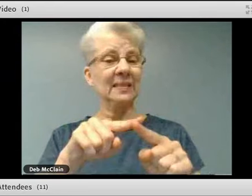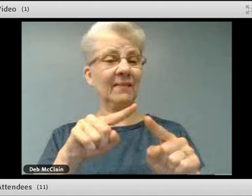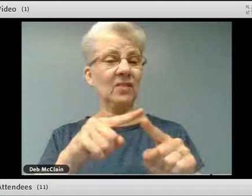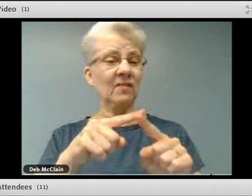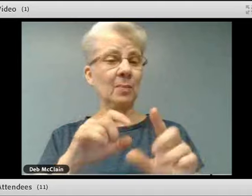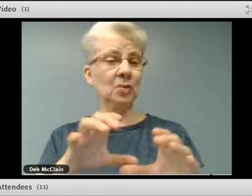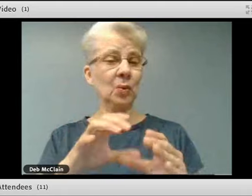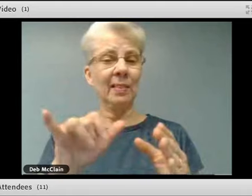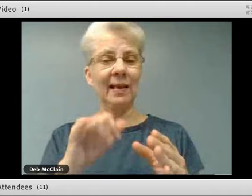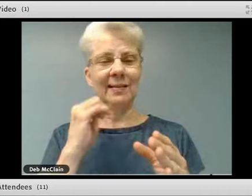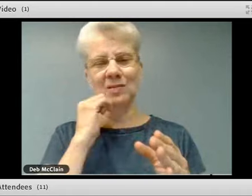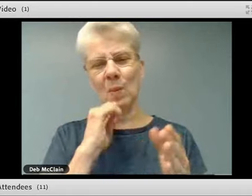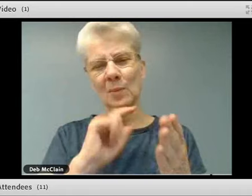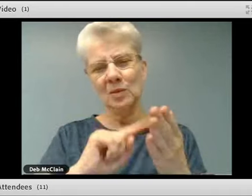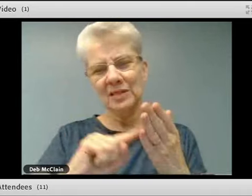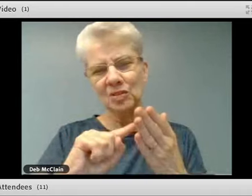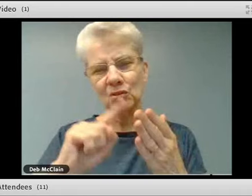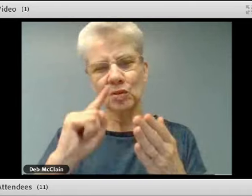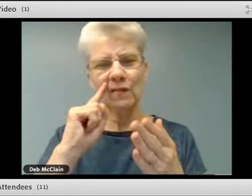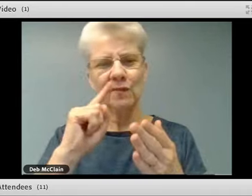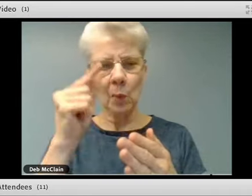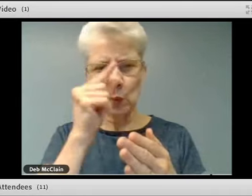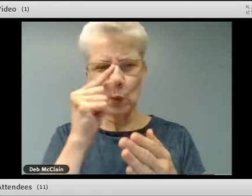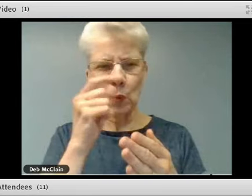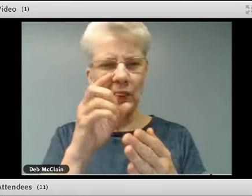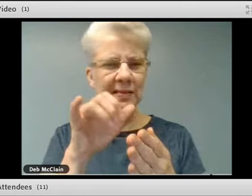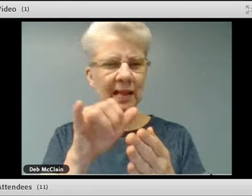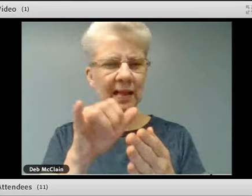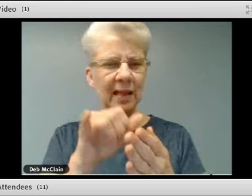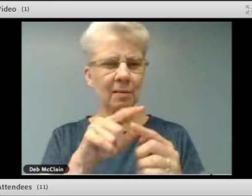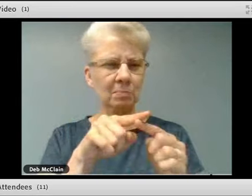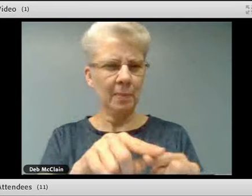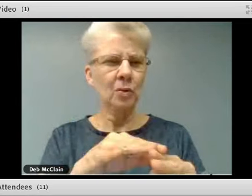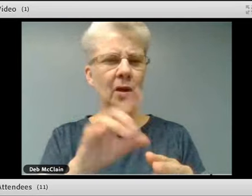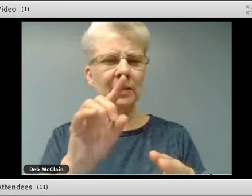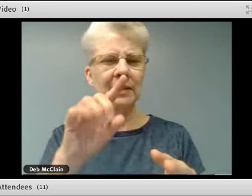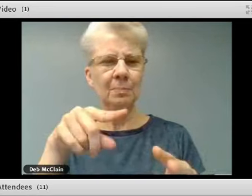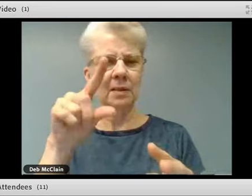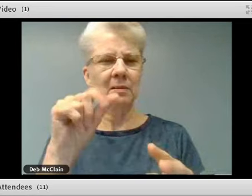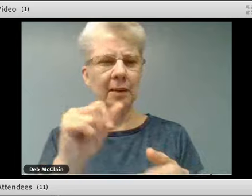like a normal search on Google or something like that.